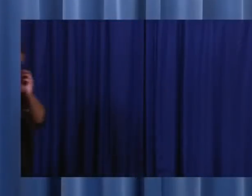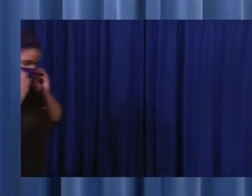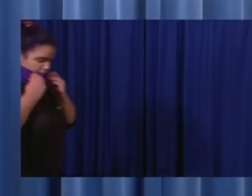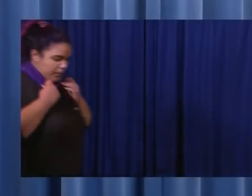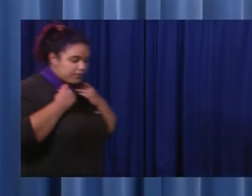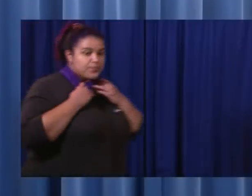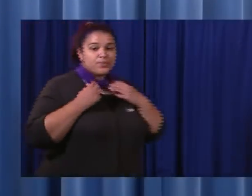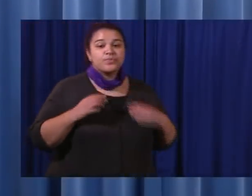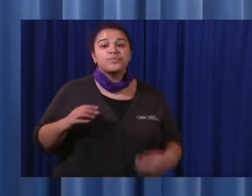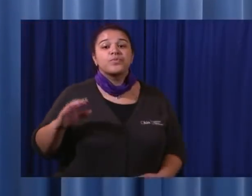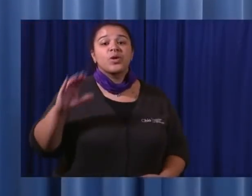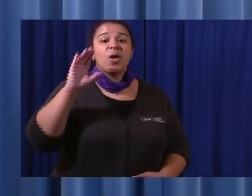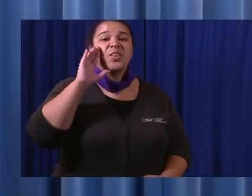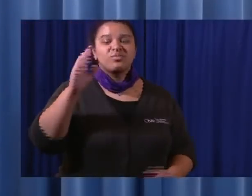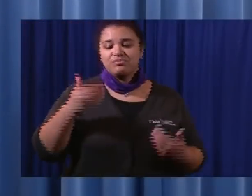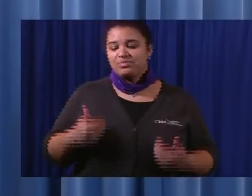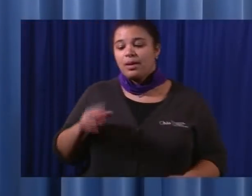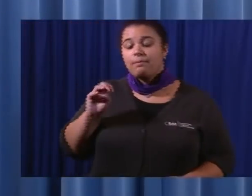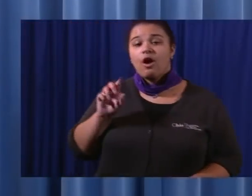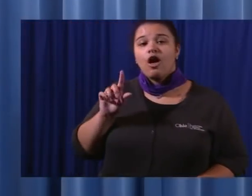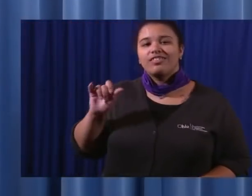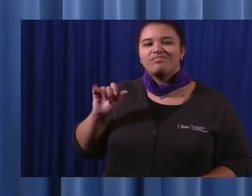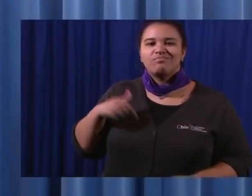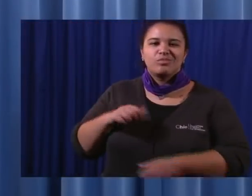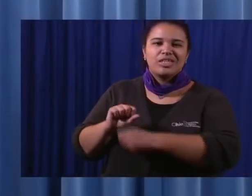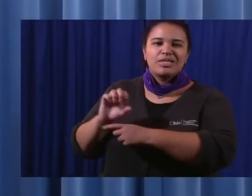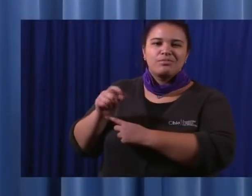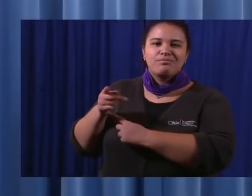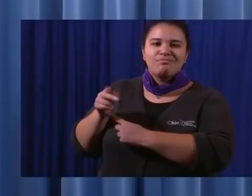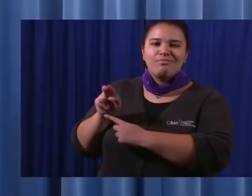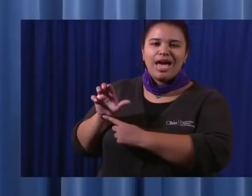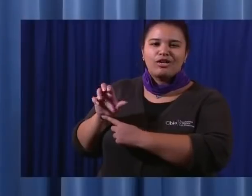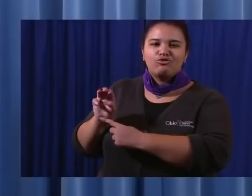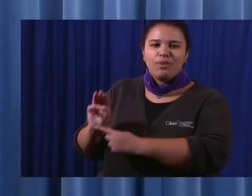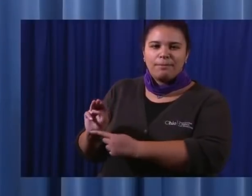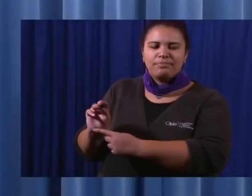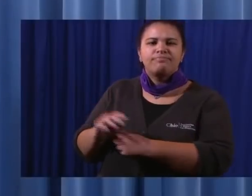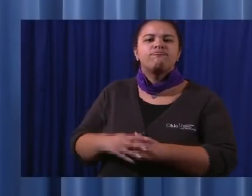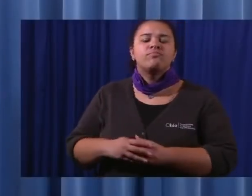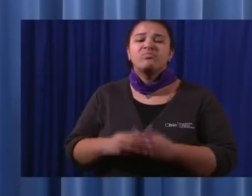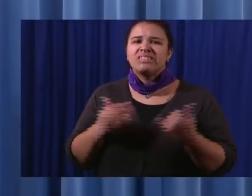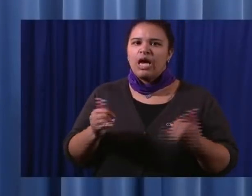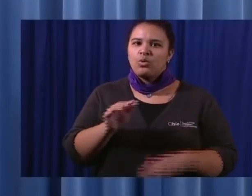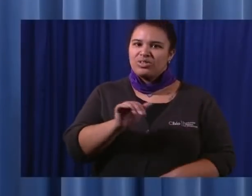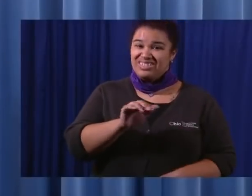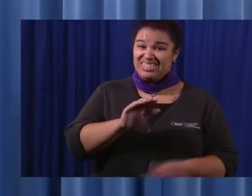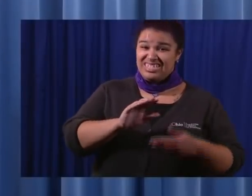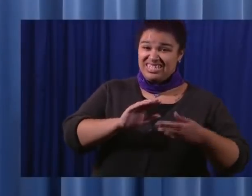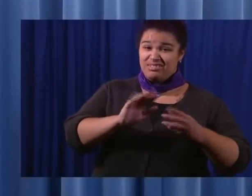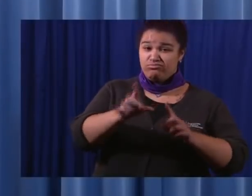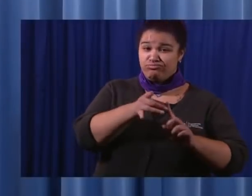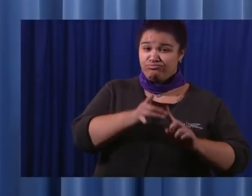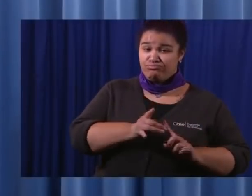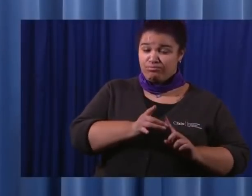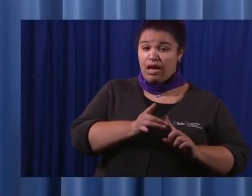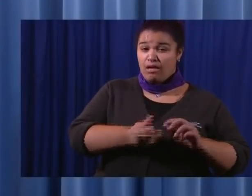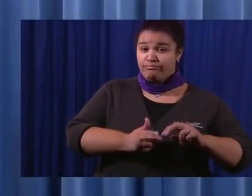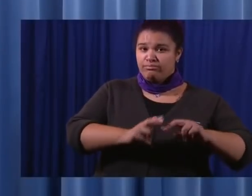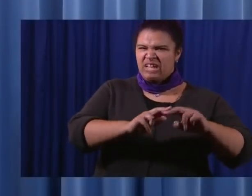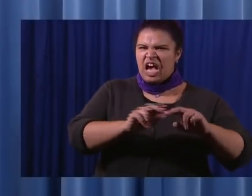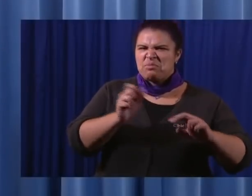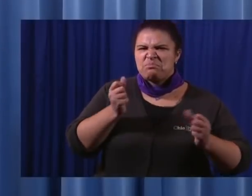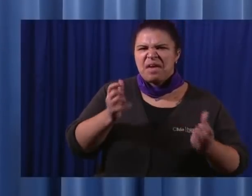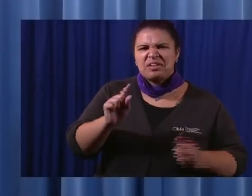News. So we're seeing a surge of hundreds of cases, yet from what I'm understanding today, we are staying the course. In these 7 metrics